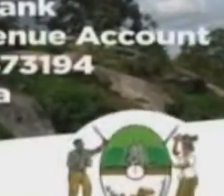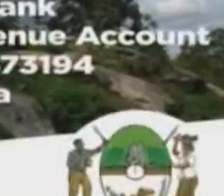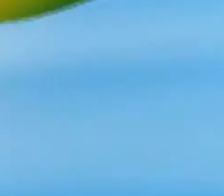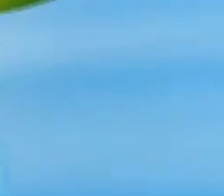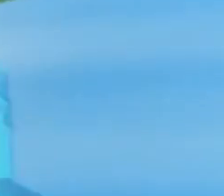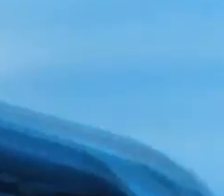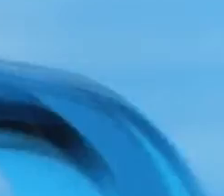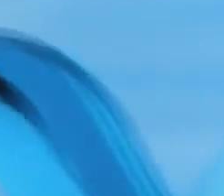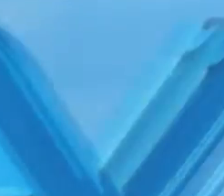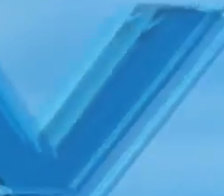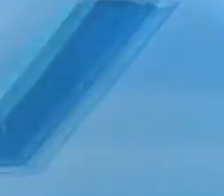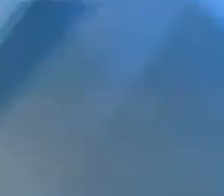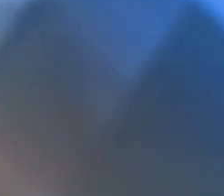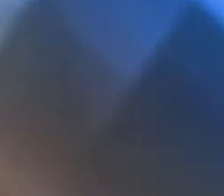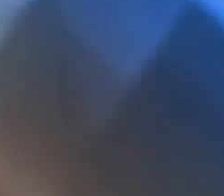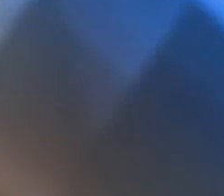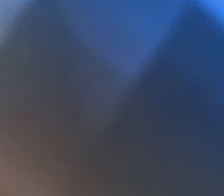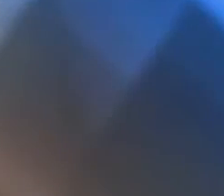2020.